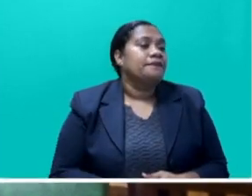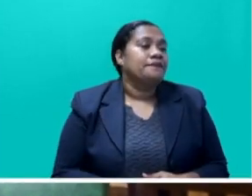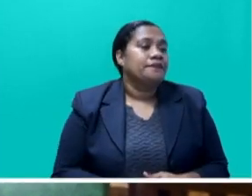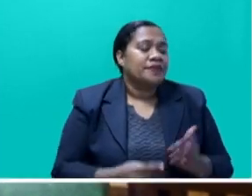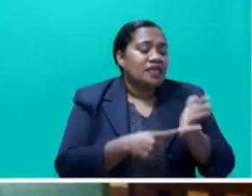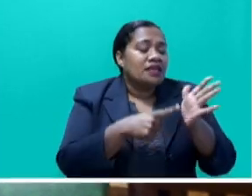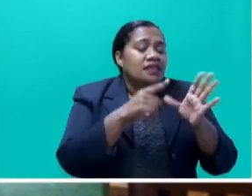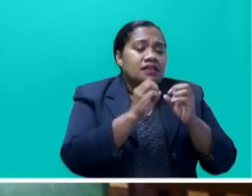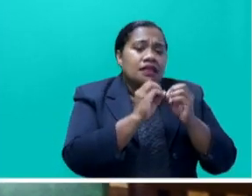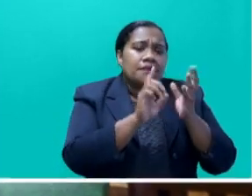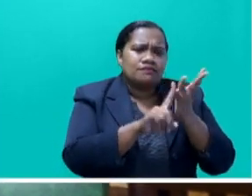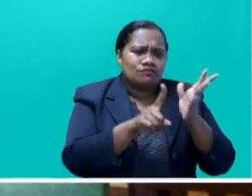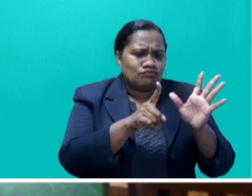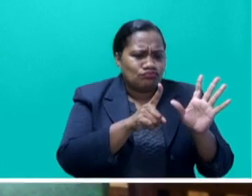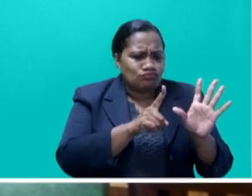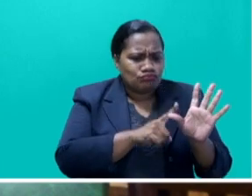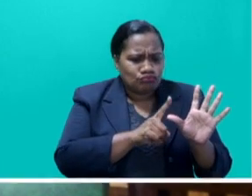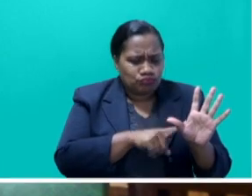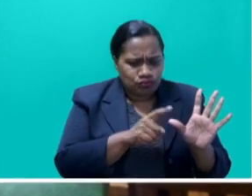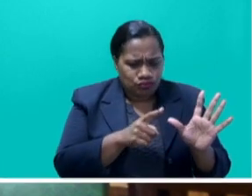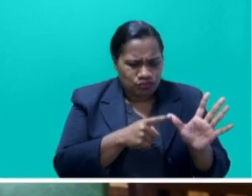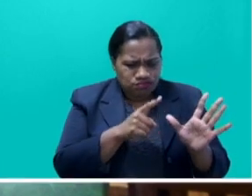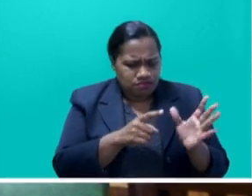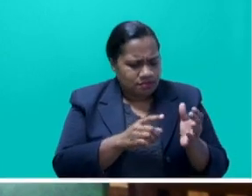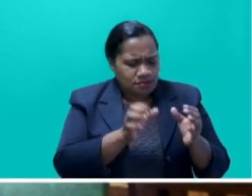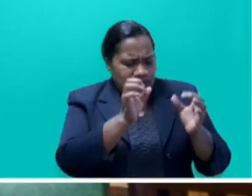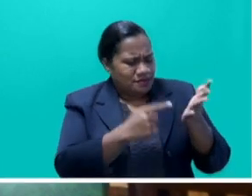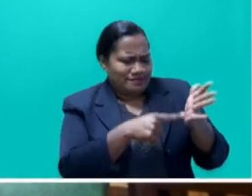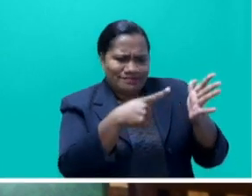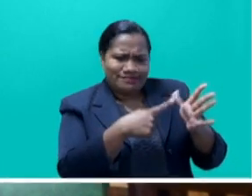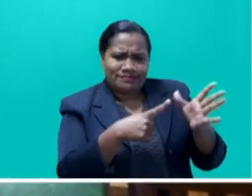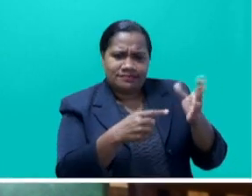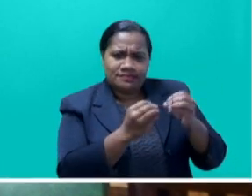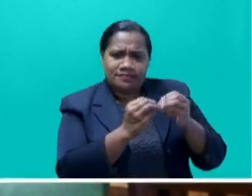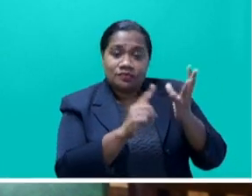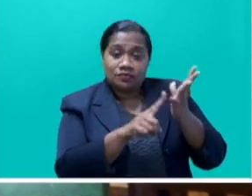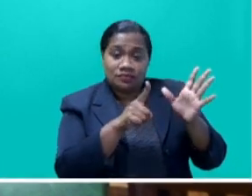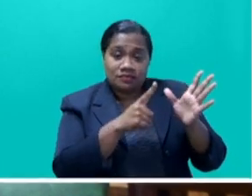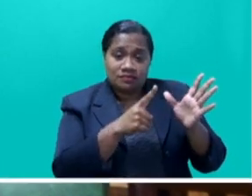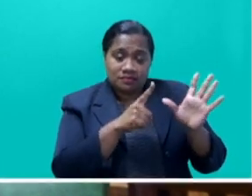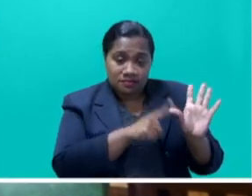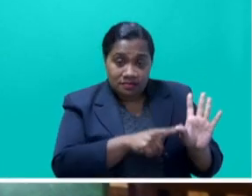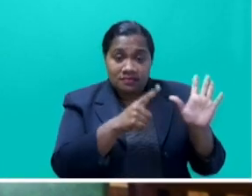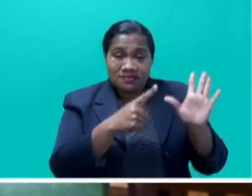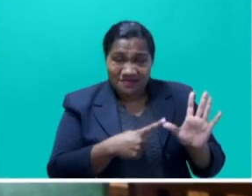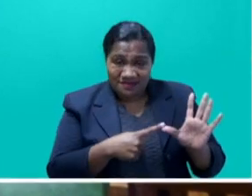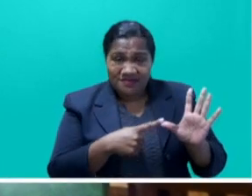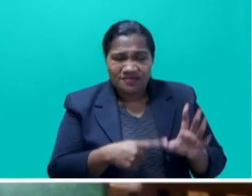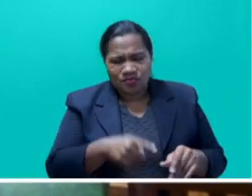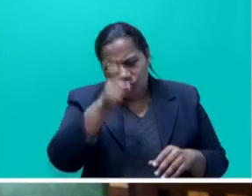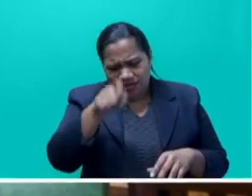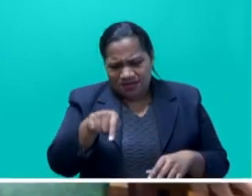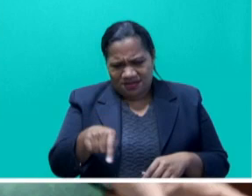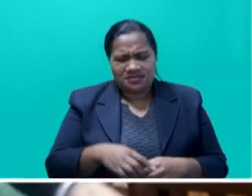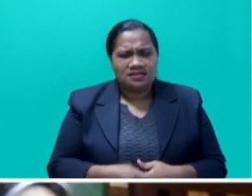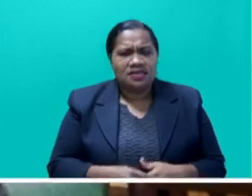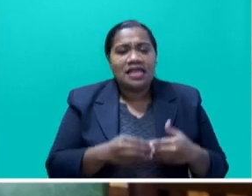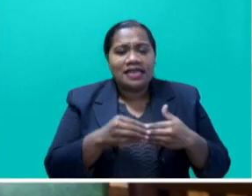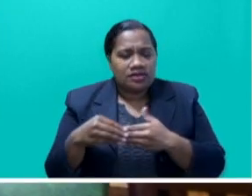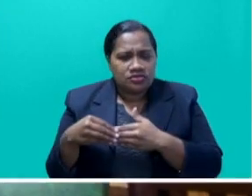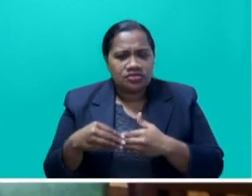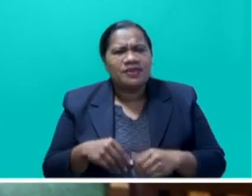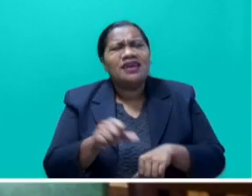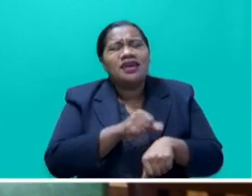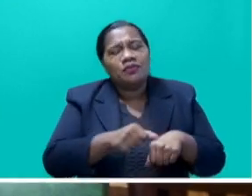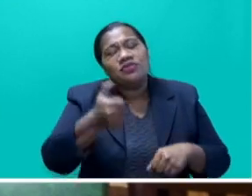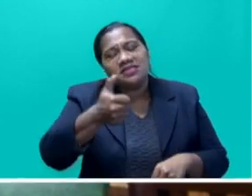Tambuya queries leadership. This is by Luke Nadei. This is just April 16th, just a